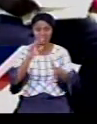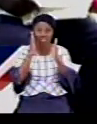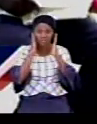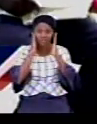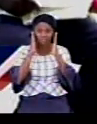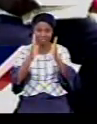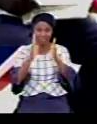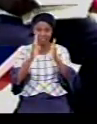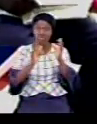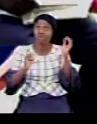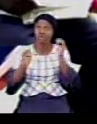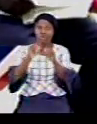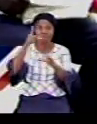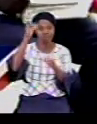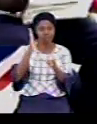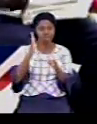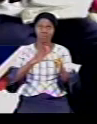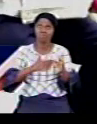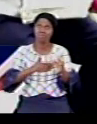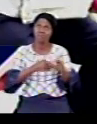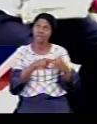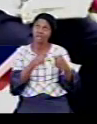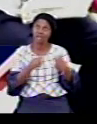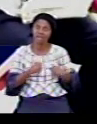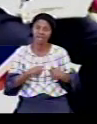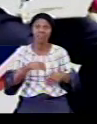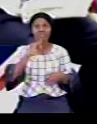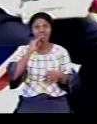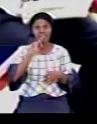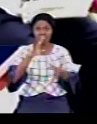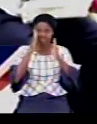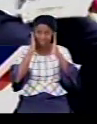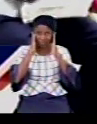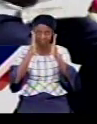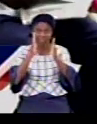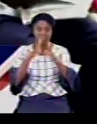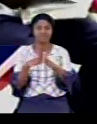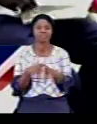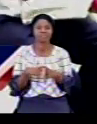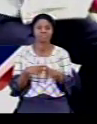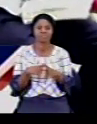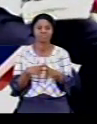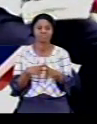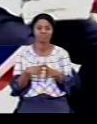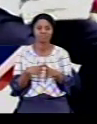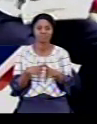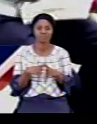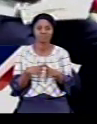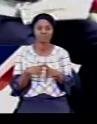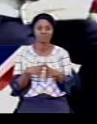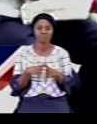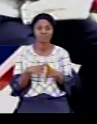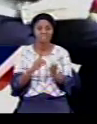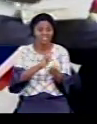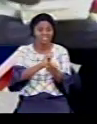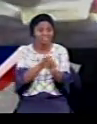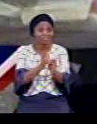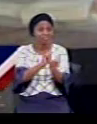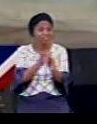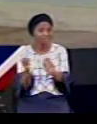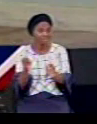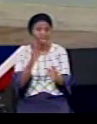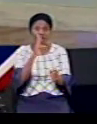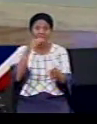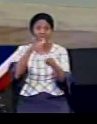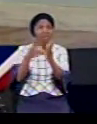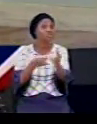O God. My heart is fixed. Challenges are in the world,